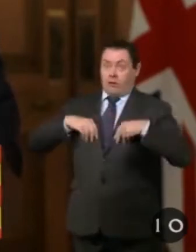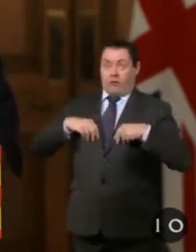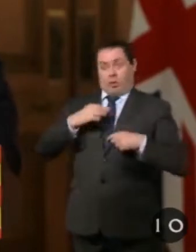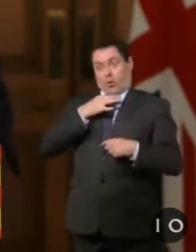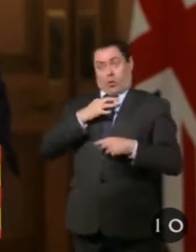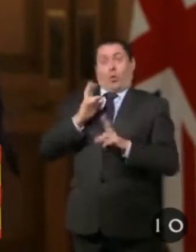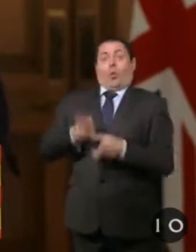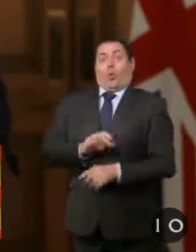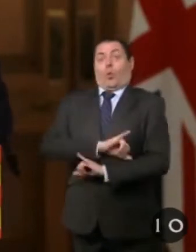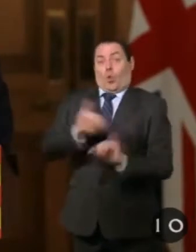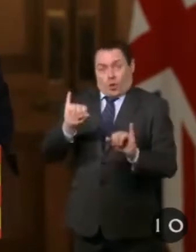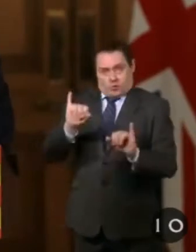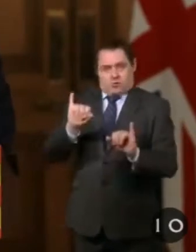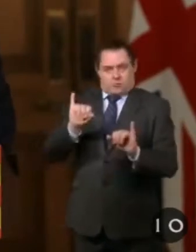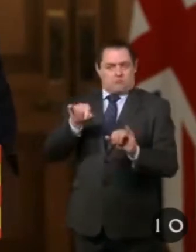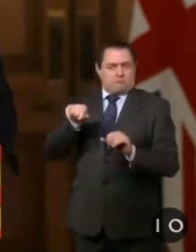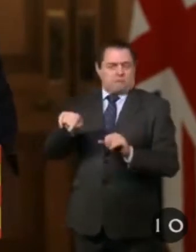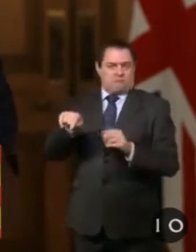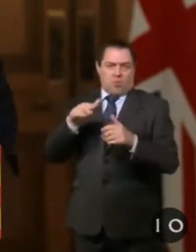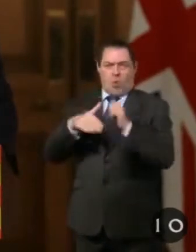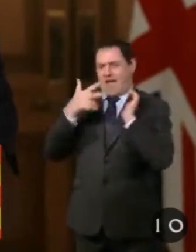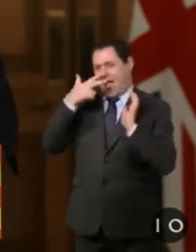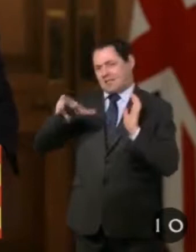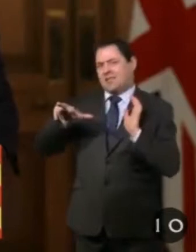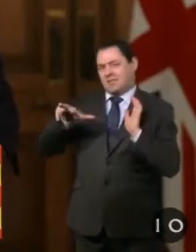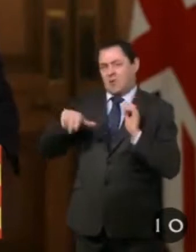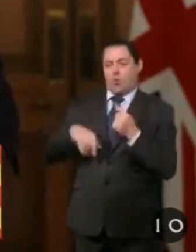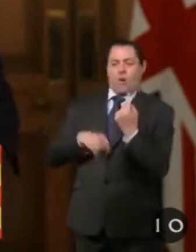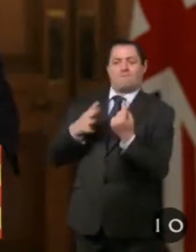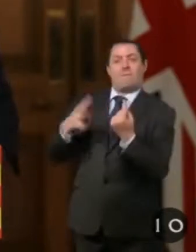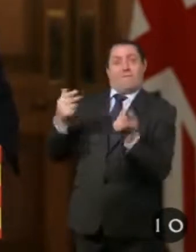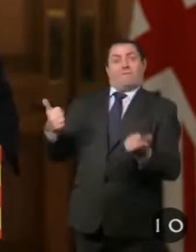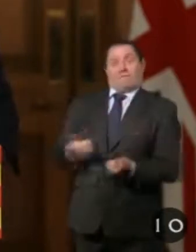2 to 3 weeks, all of them, a significant degree of immunity.